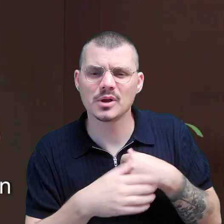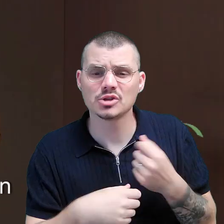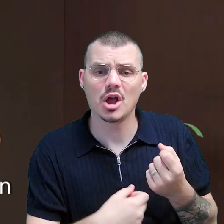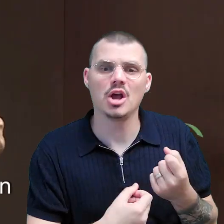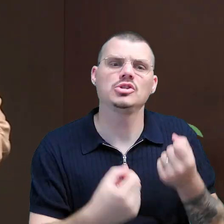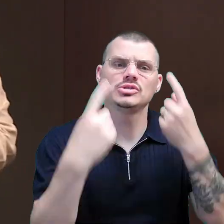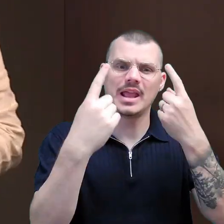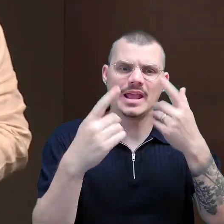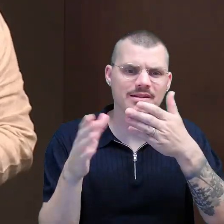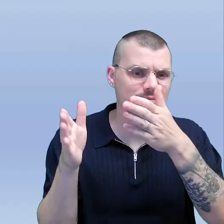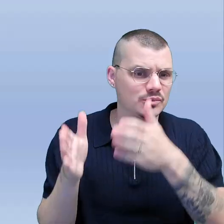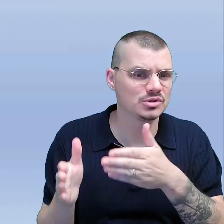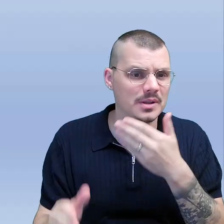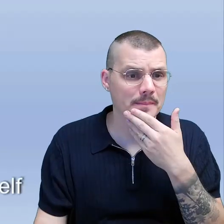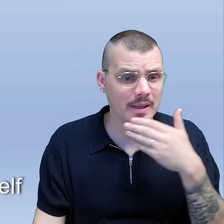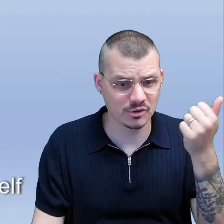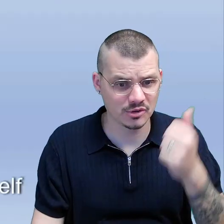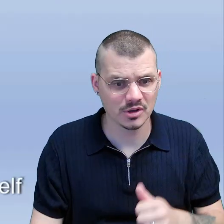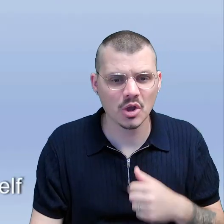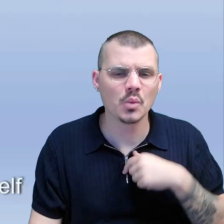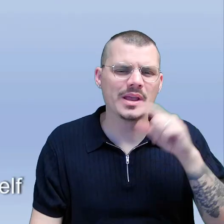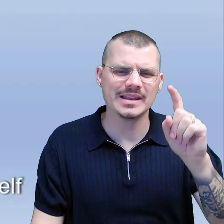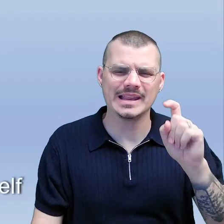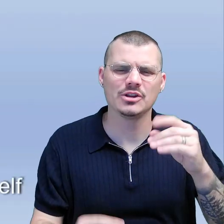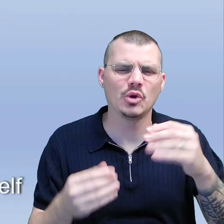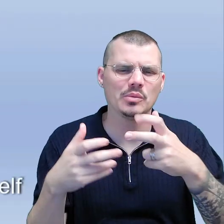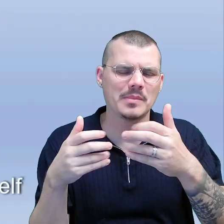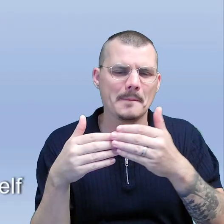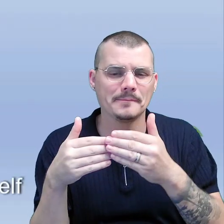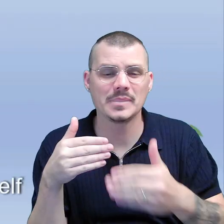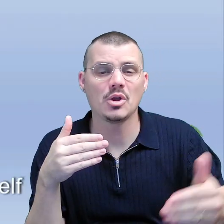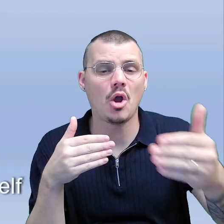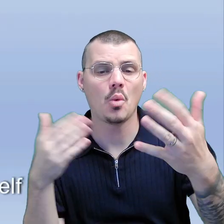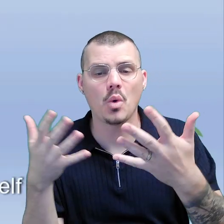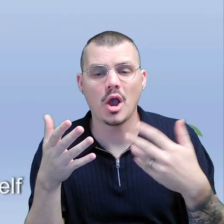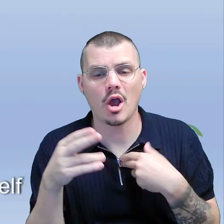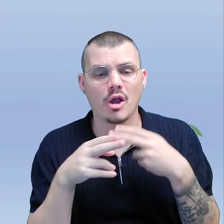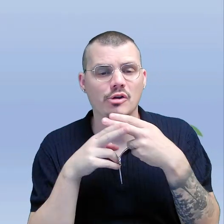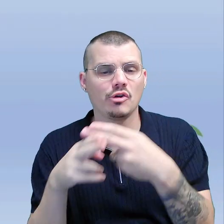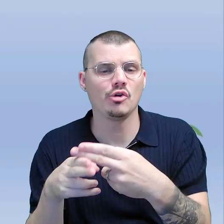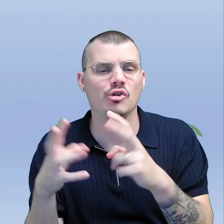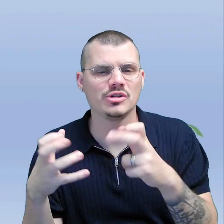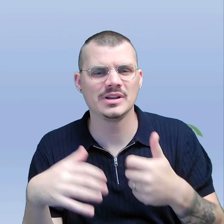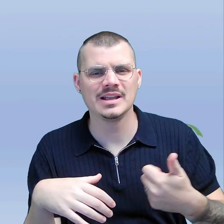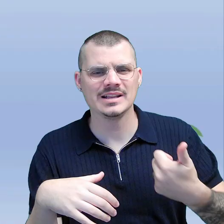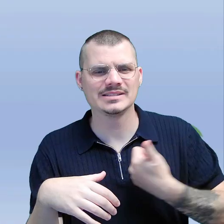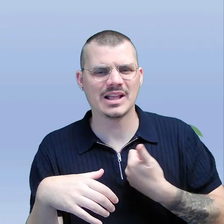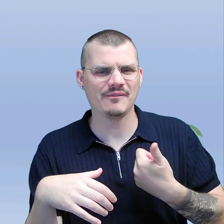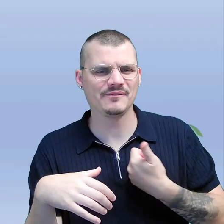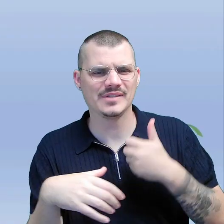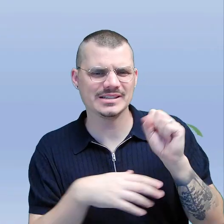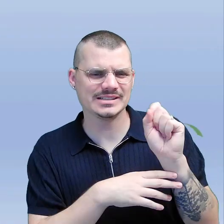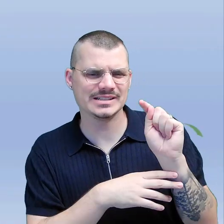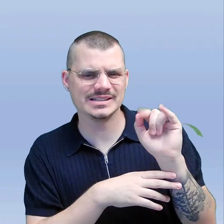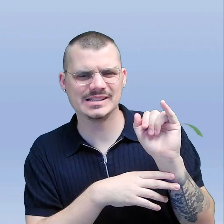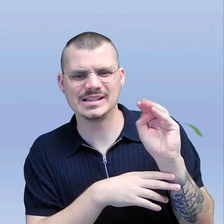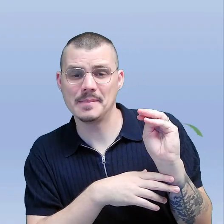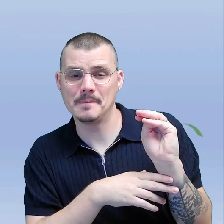understand a person better? We need to go beyond what I call the self-stim